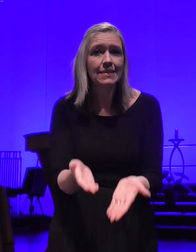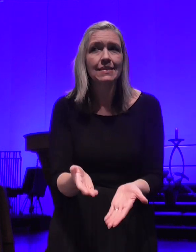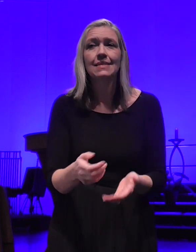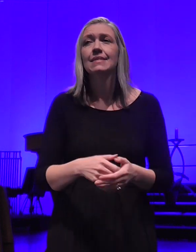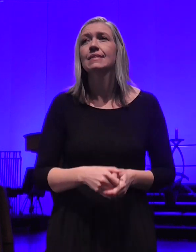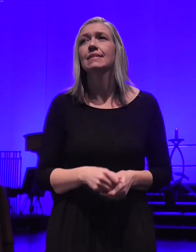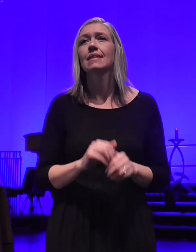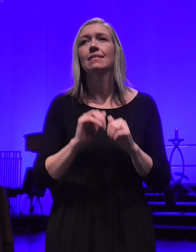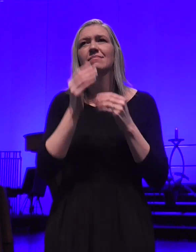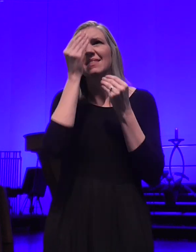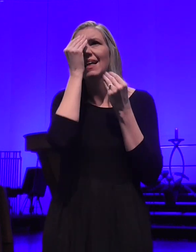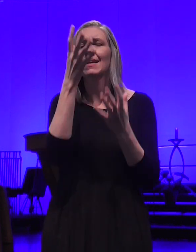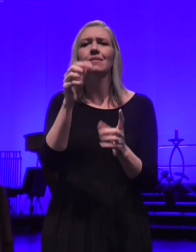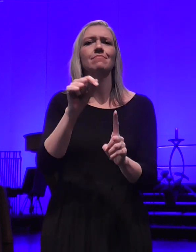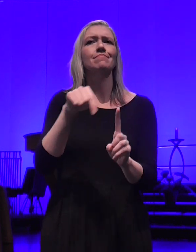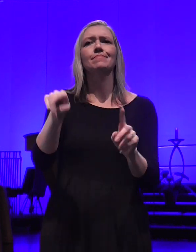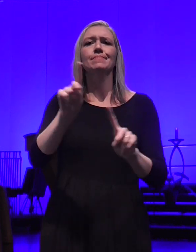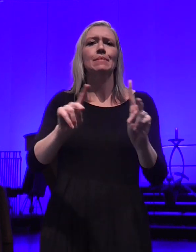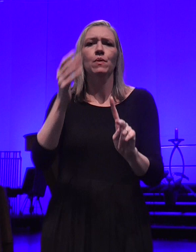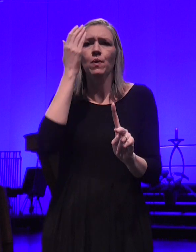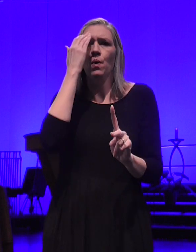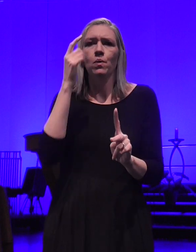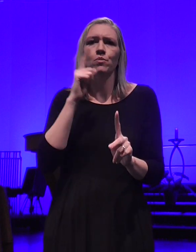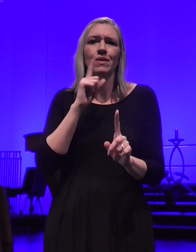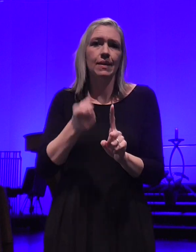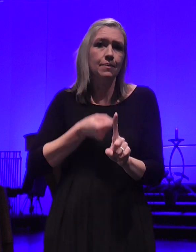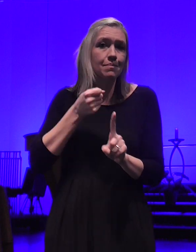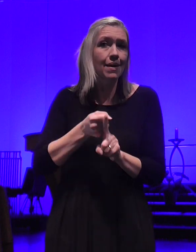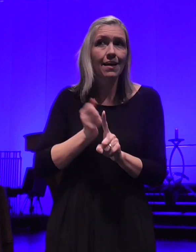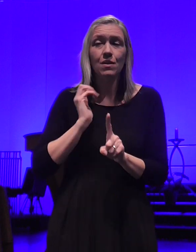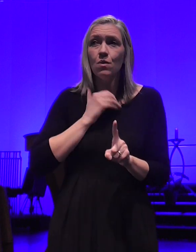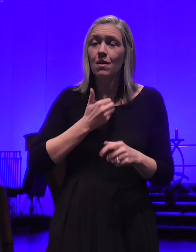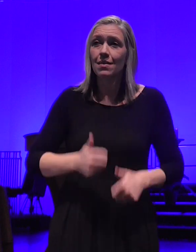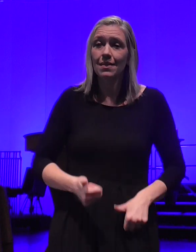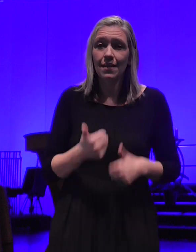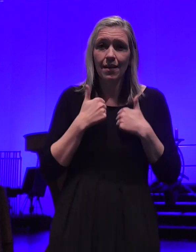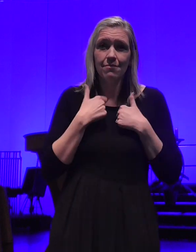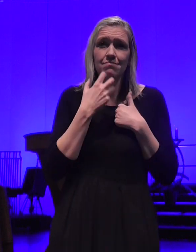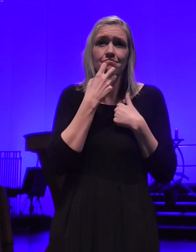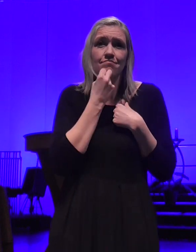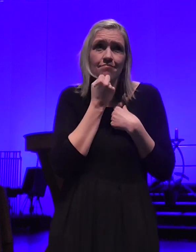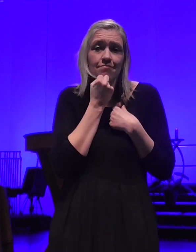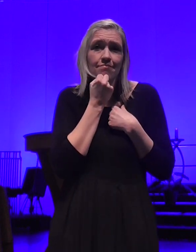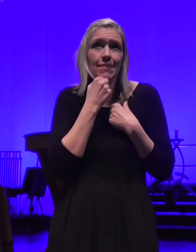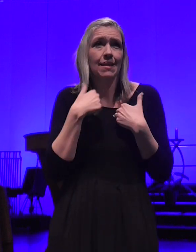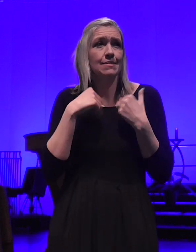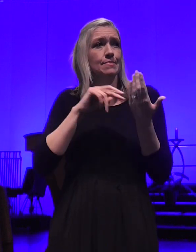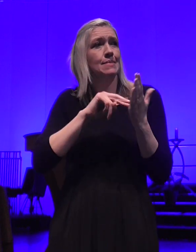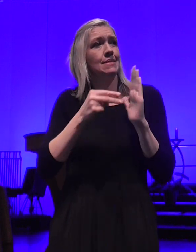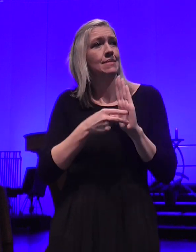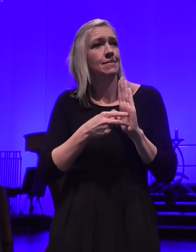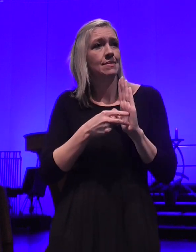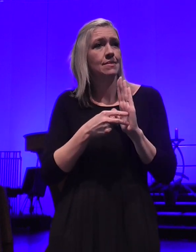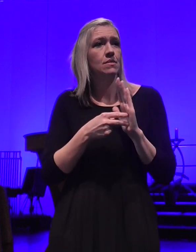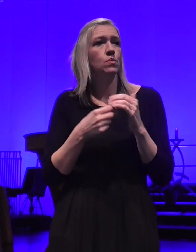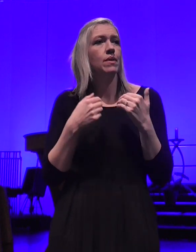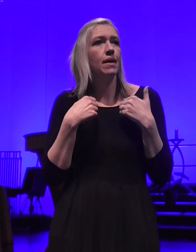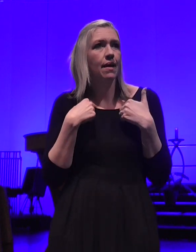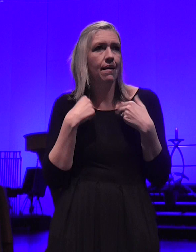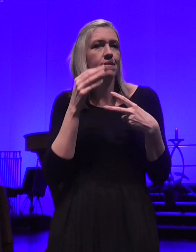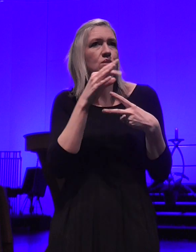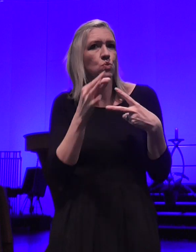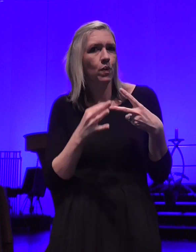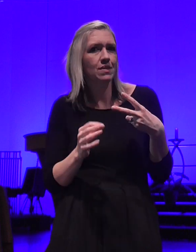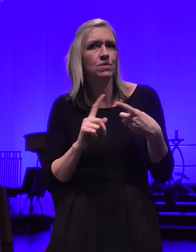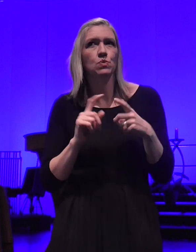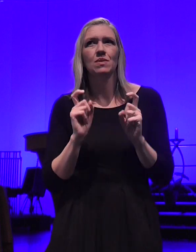letting them know that they have an impact on our lives that's meaningful. And we have that choice to